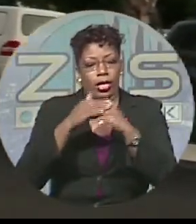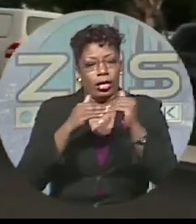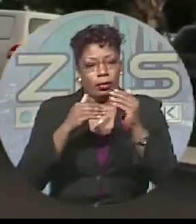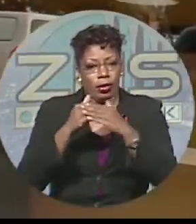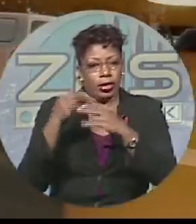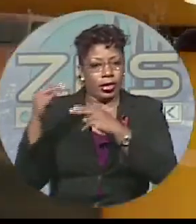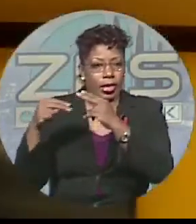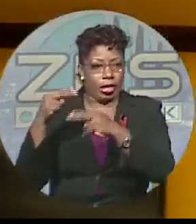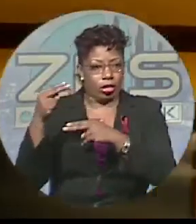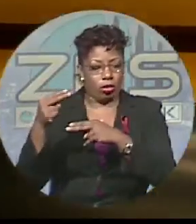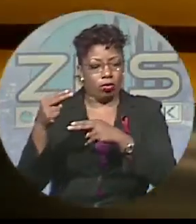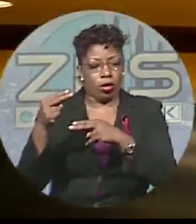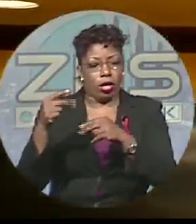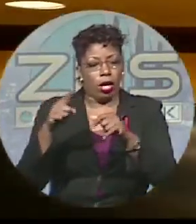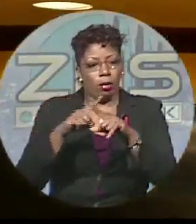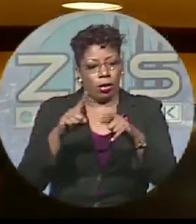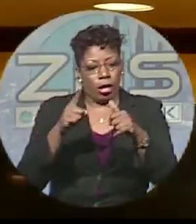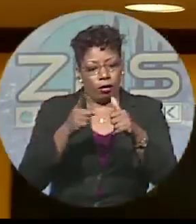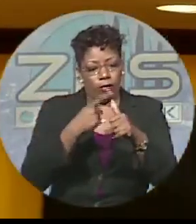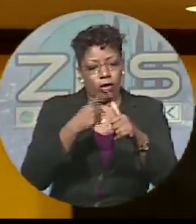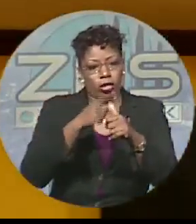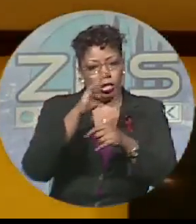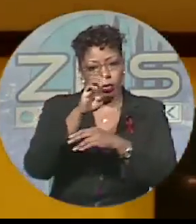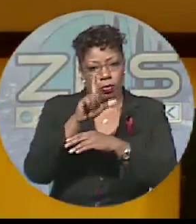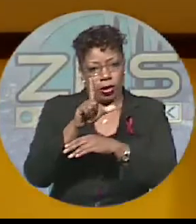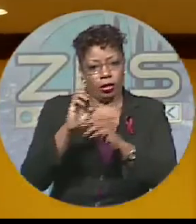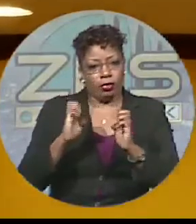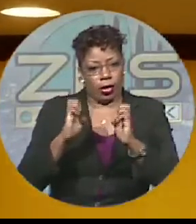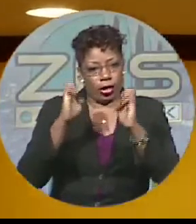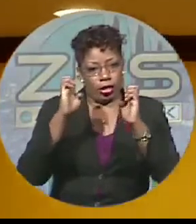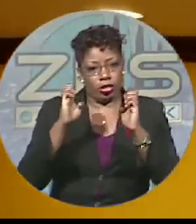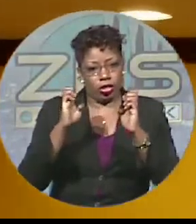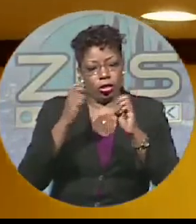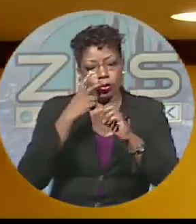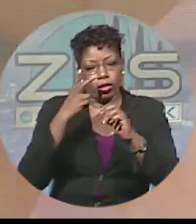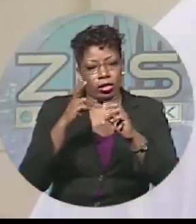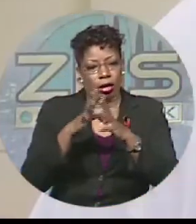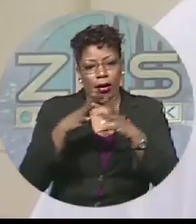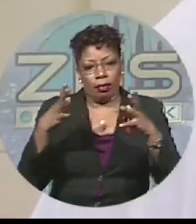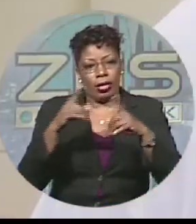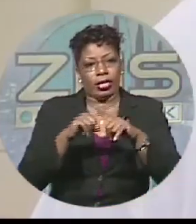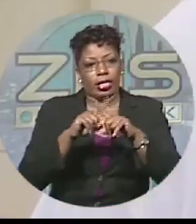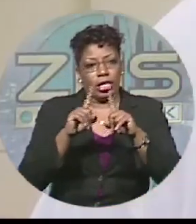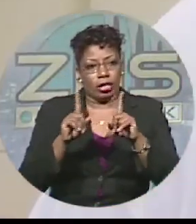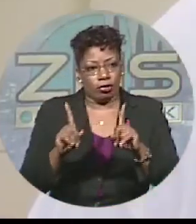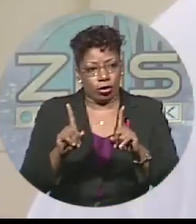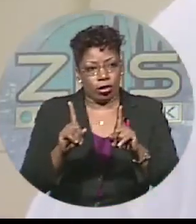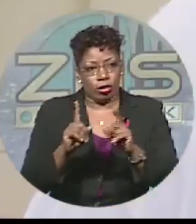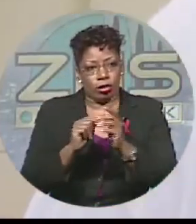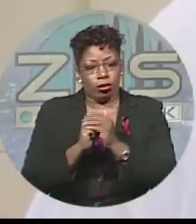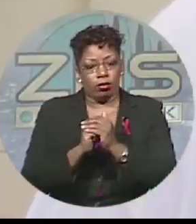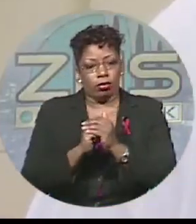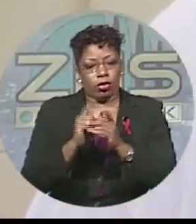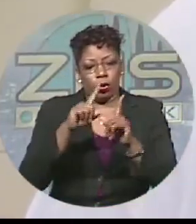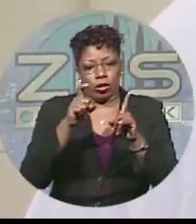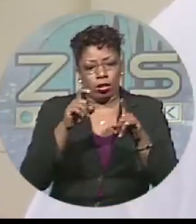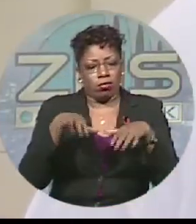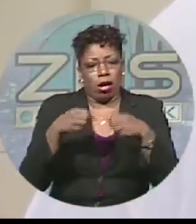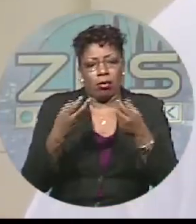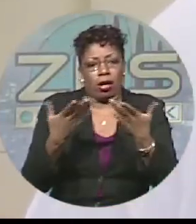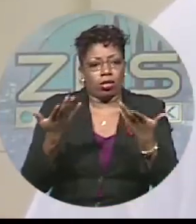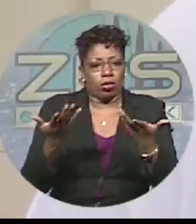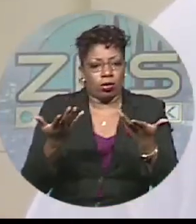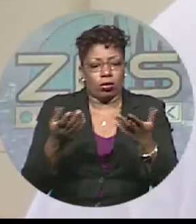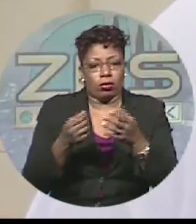history. But our first energy bill, we saw the difference. By how much? It was